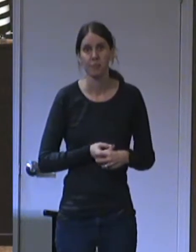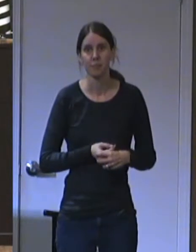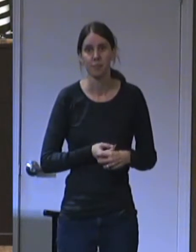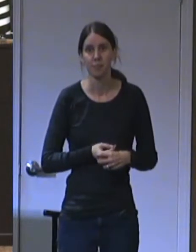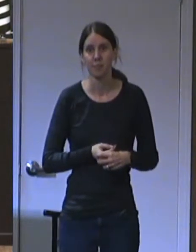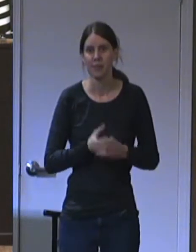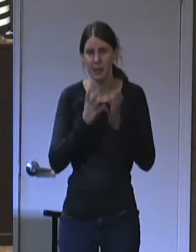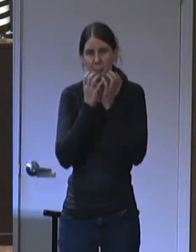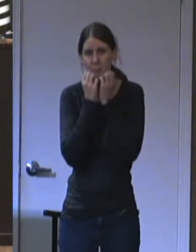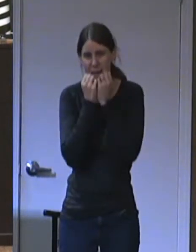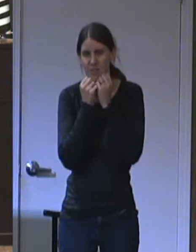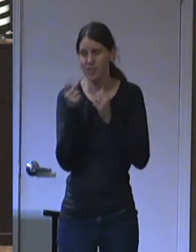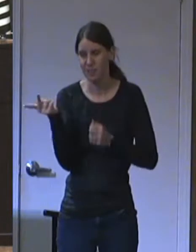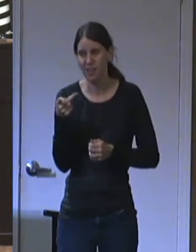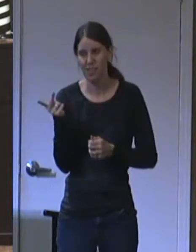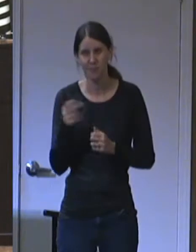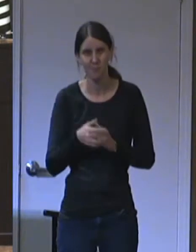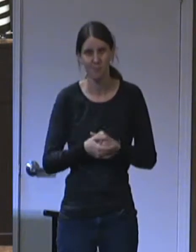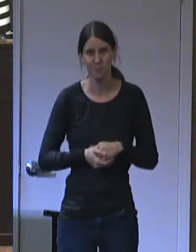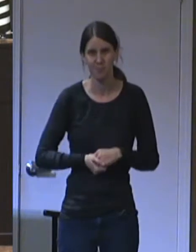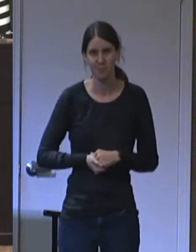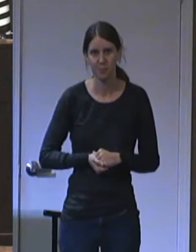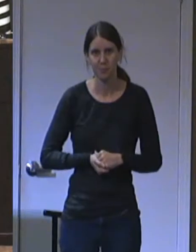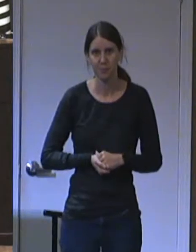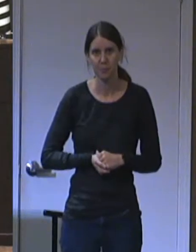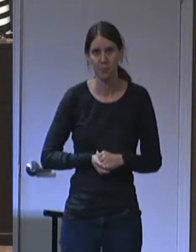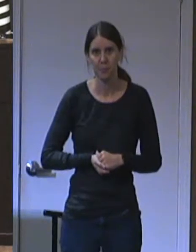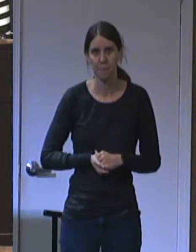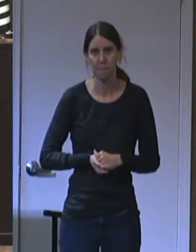have some compassion over.